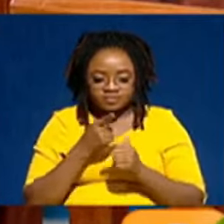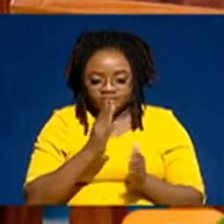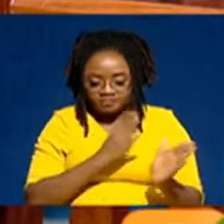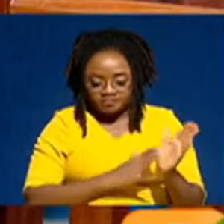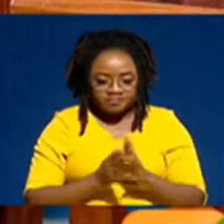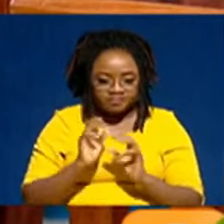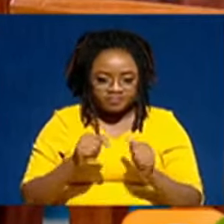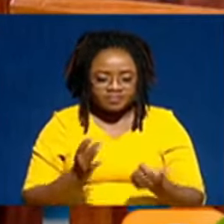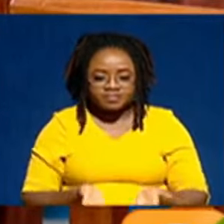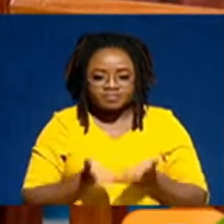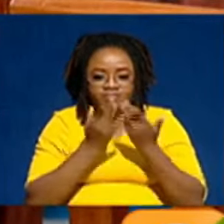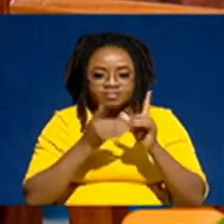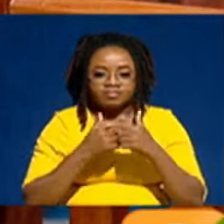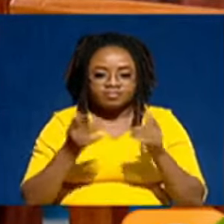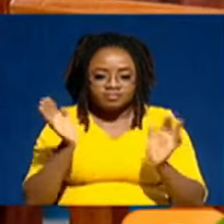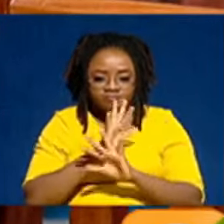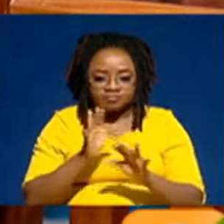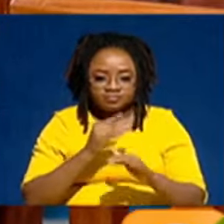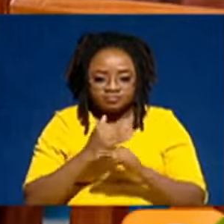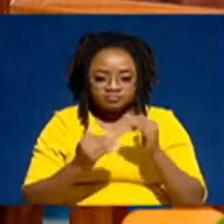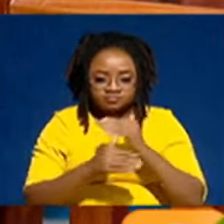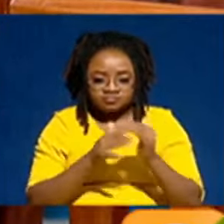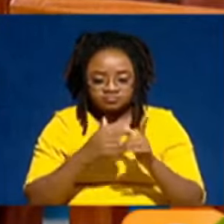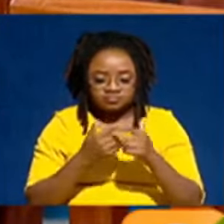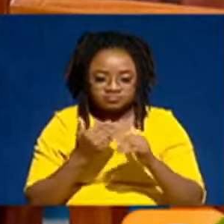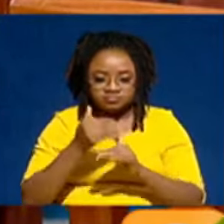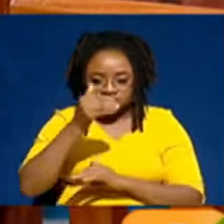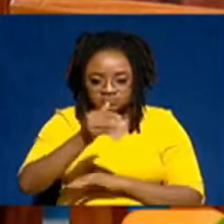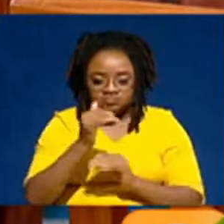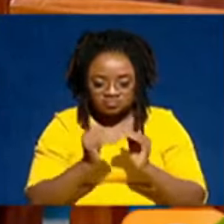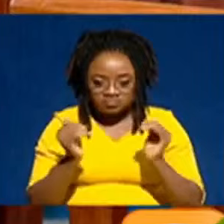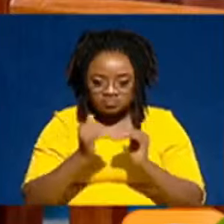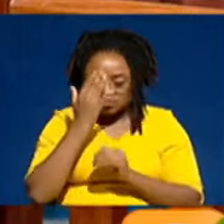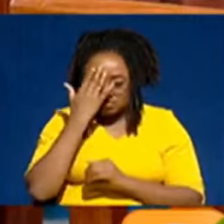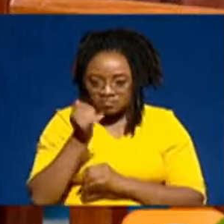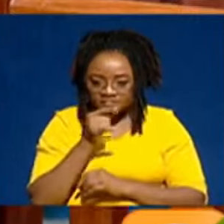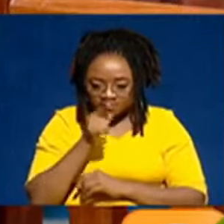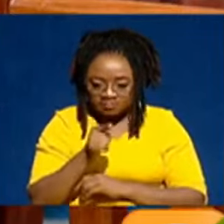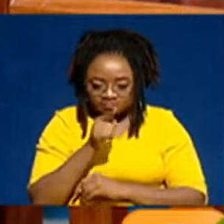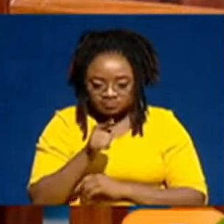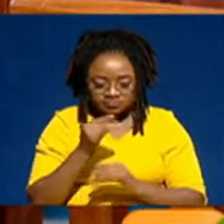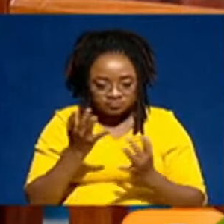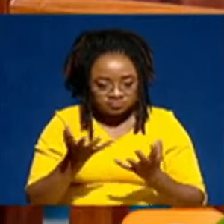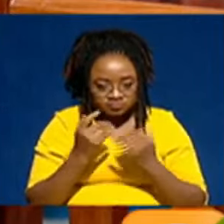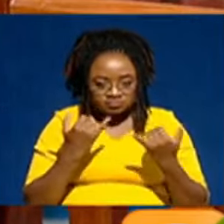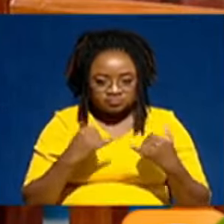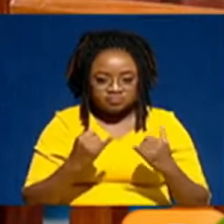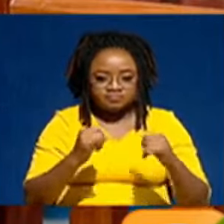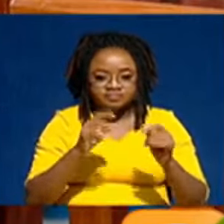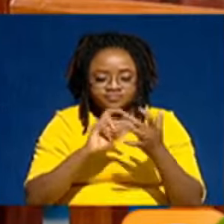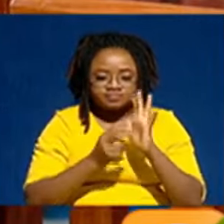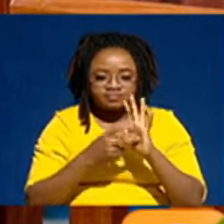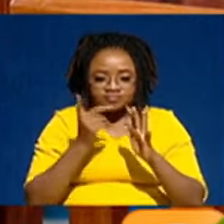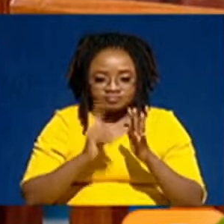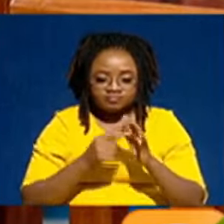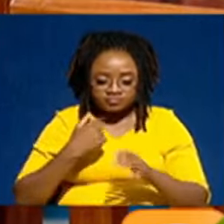conceptualize their construction and then take it to the next level before it actually gets to the point of being implemented. And so for us, it's